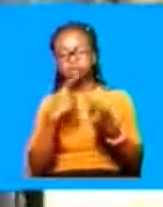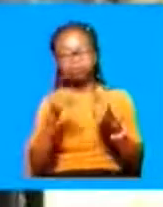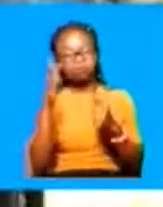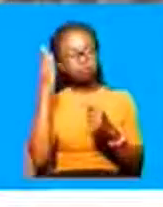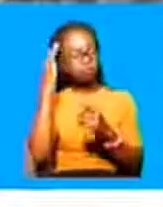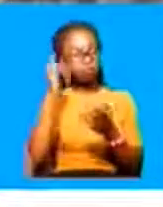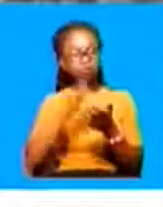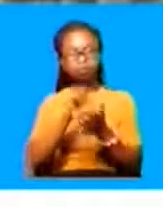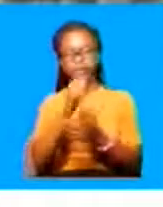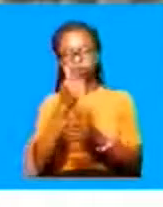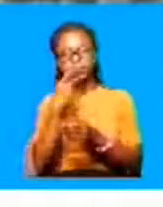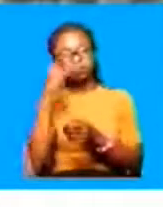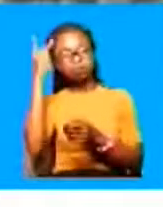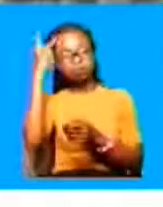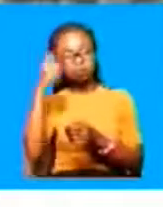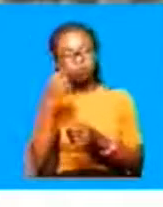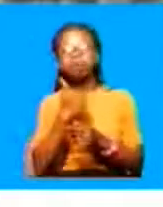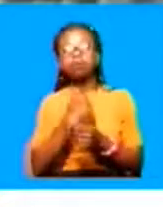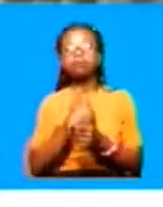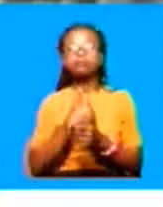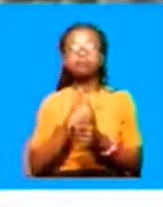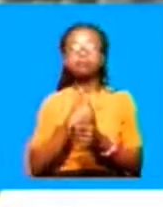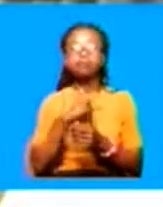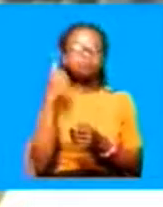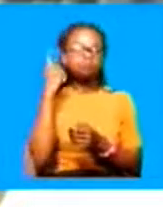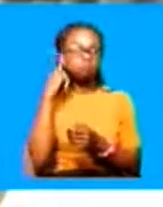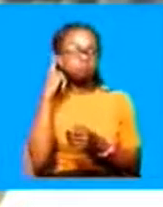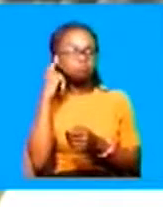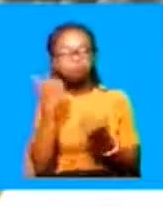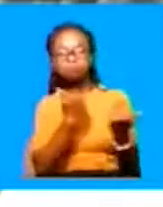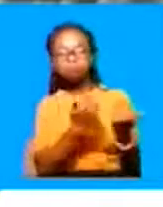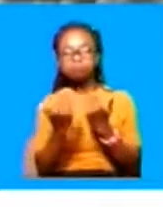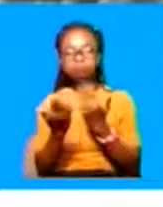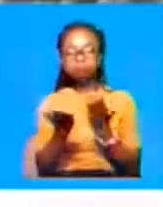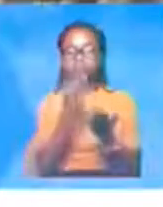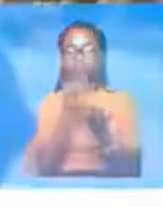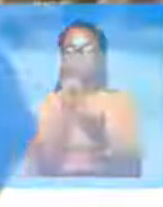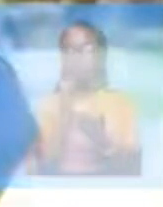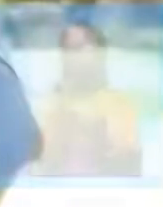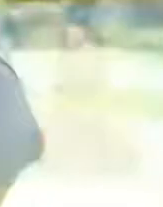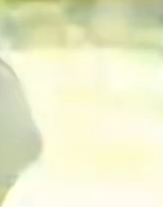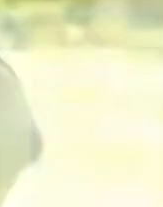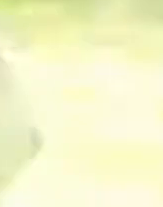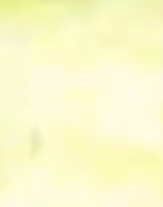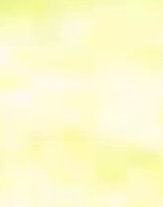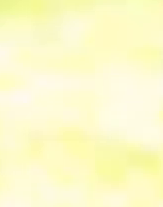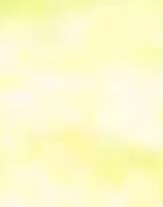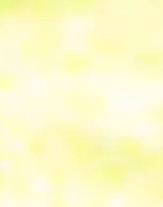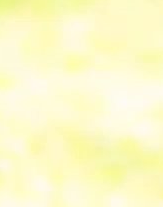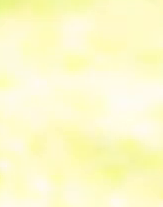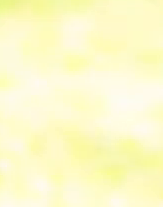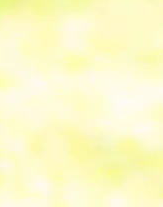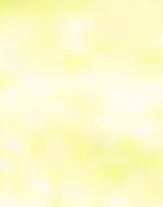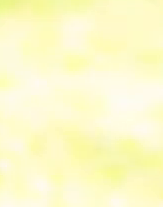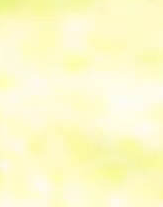that another parent who has a deaf child cannot afford that fee.